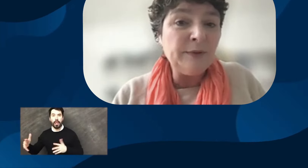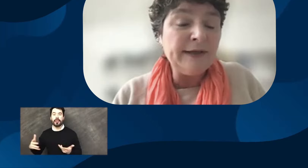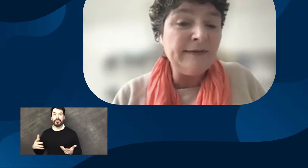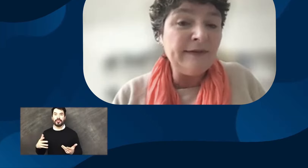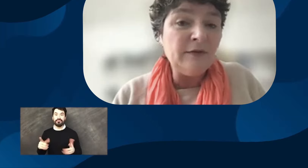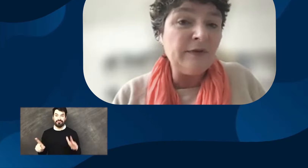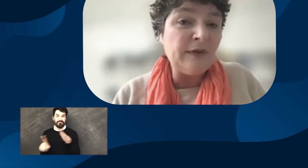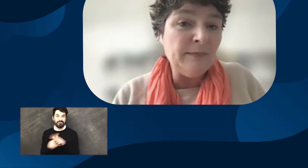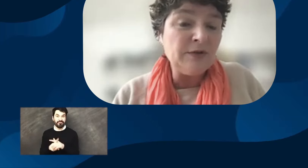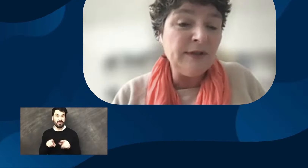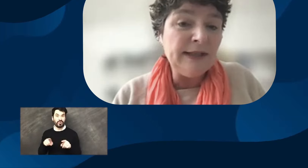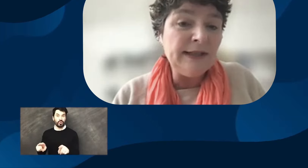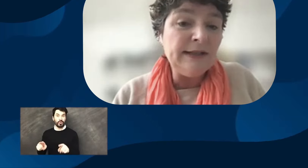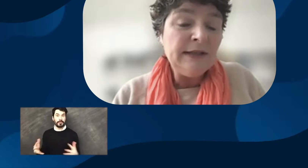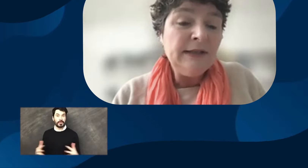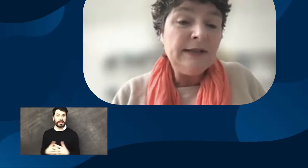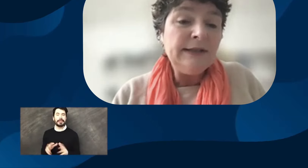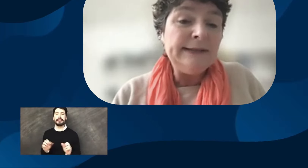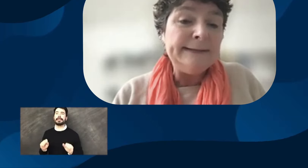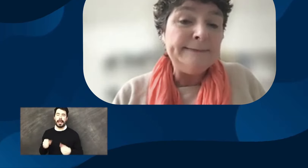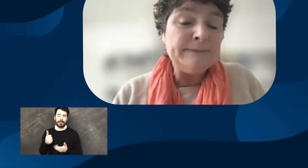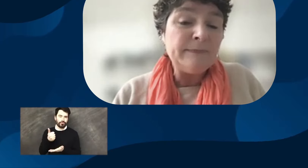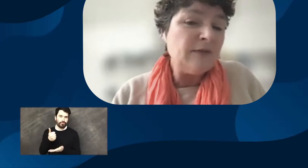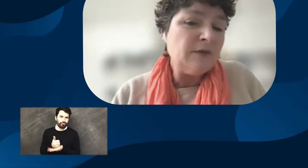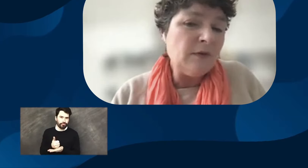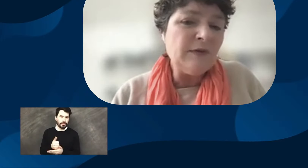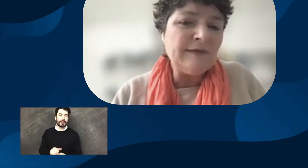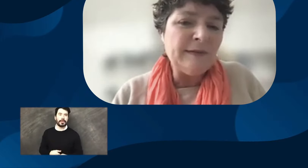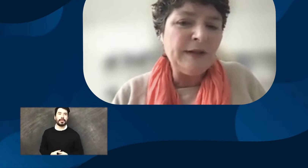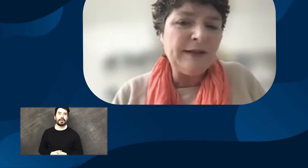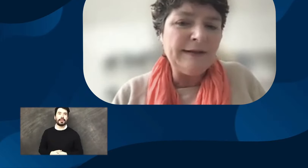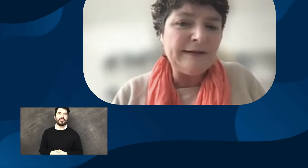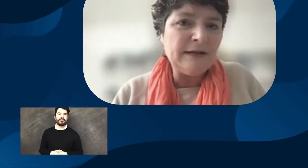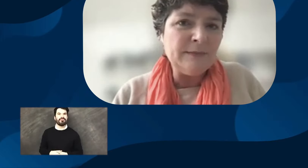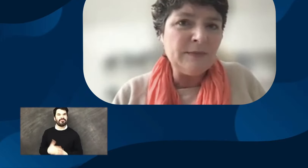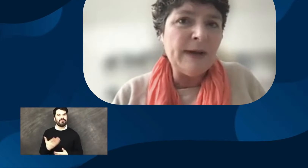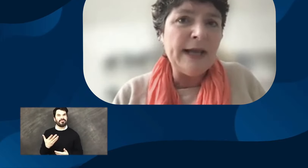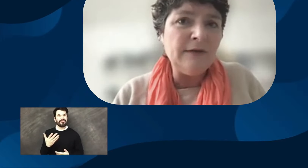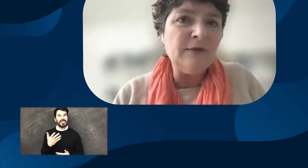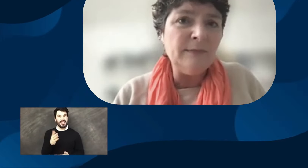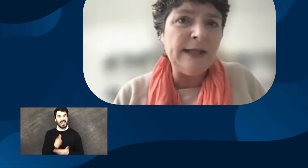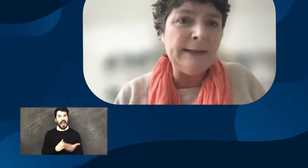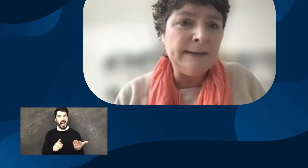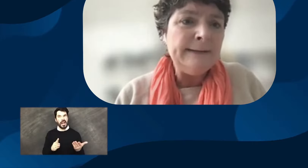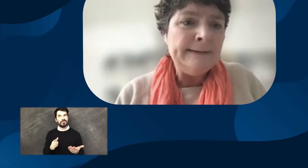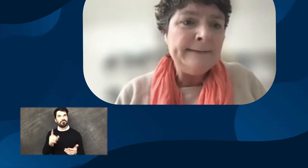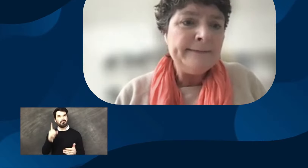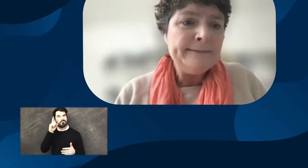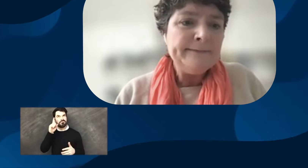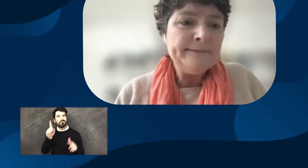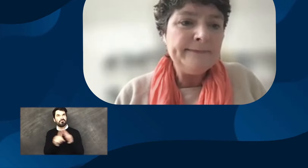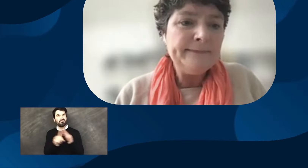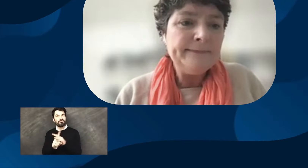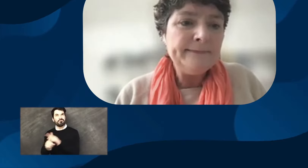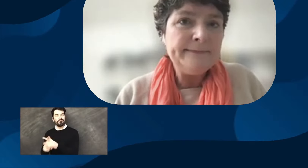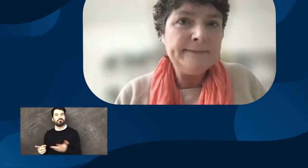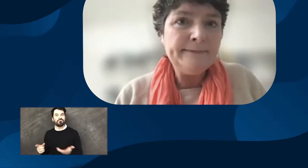cases in pregnancy. Those can be treated. So those are some of the things that come to mind for me.